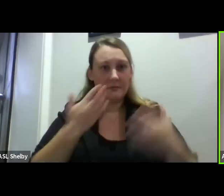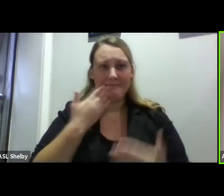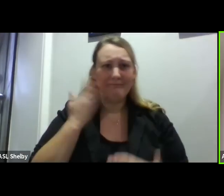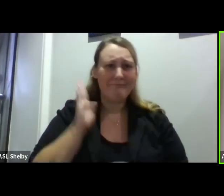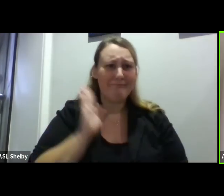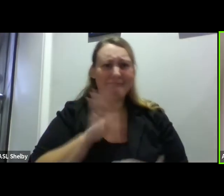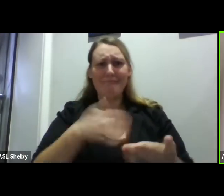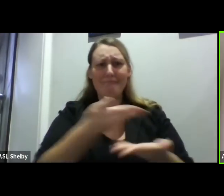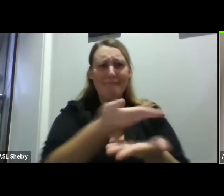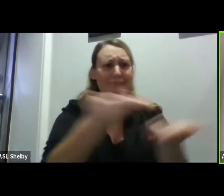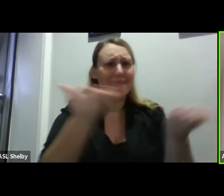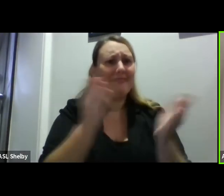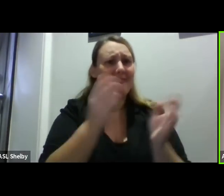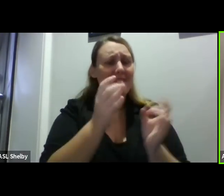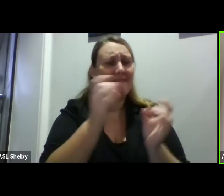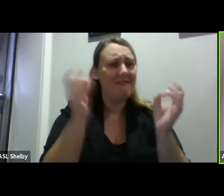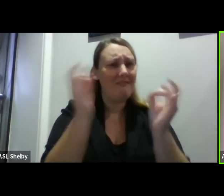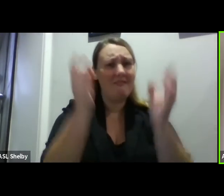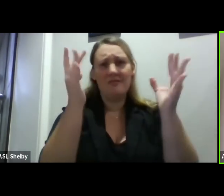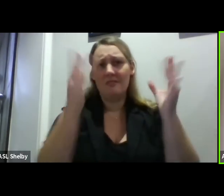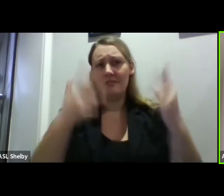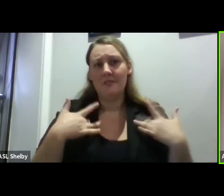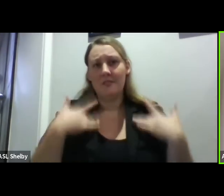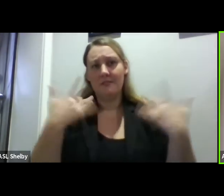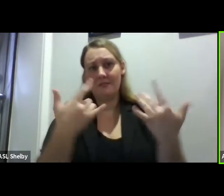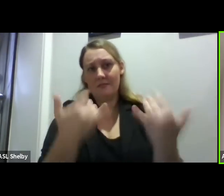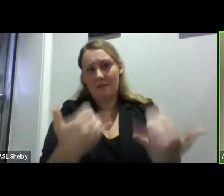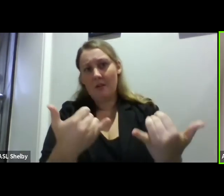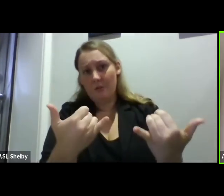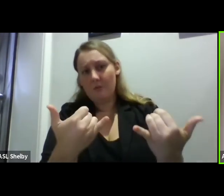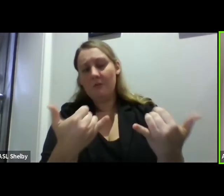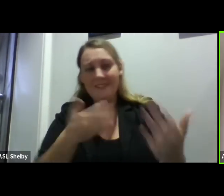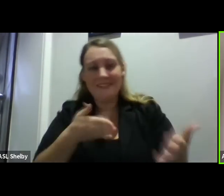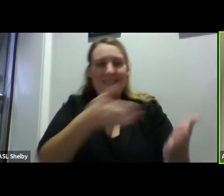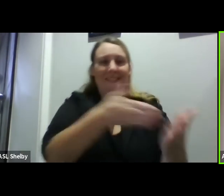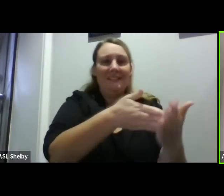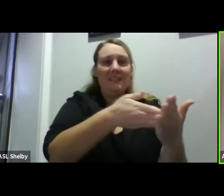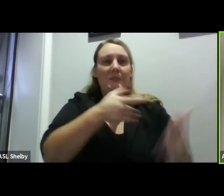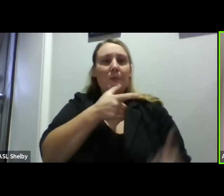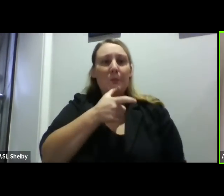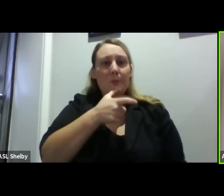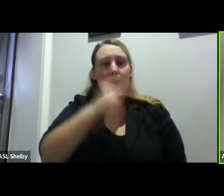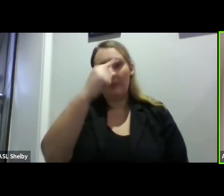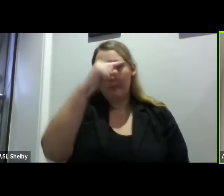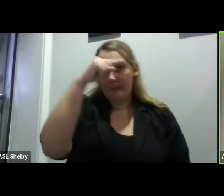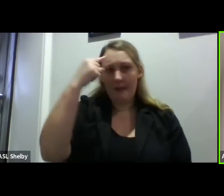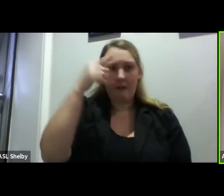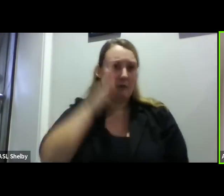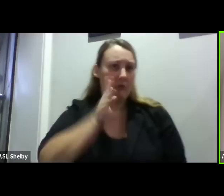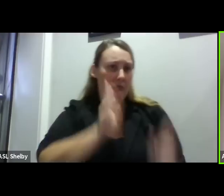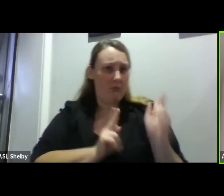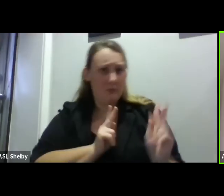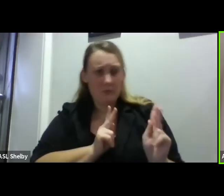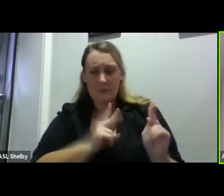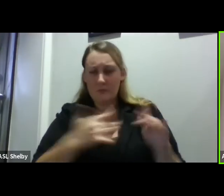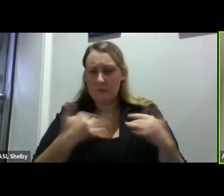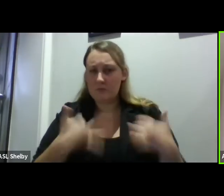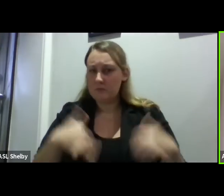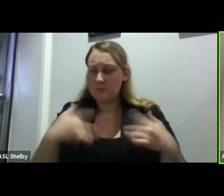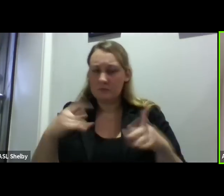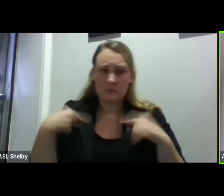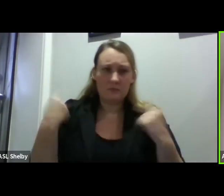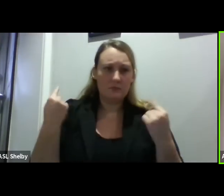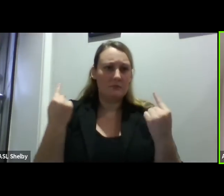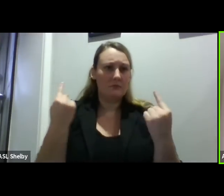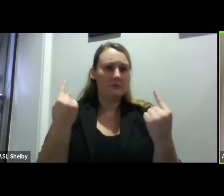the violence that's being perpetuated against Black and brown bodies right now, and for far too long. IWD was